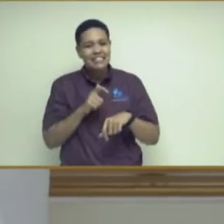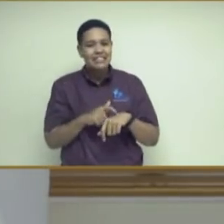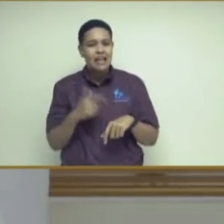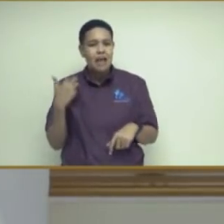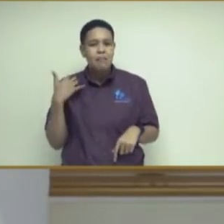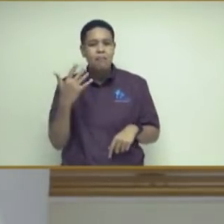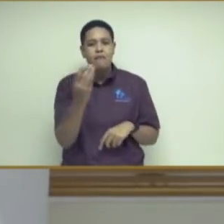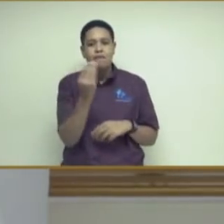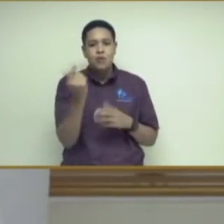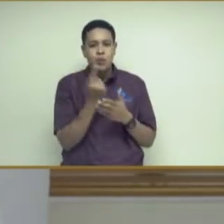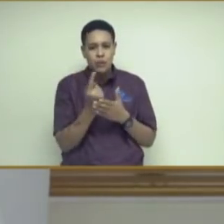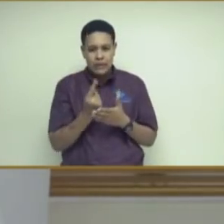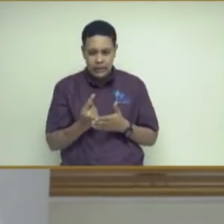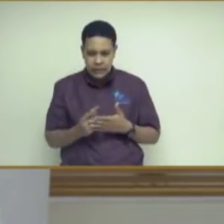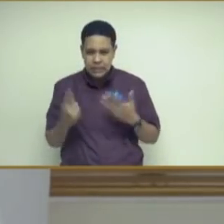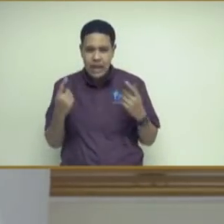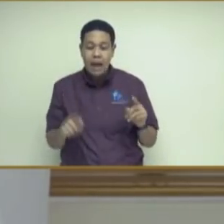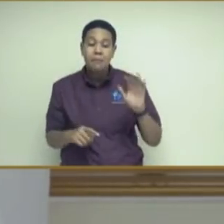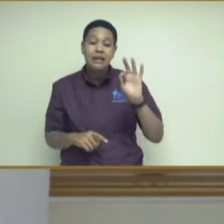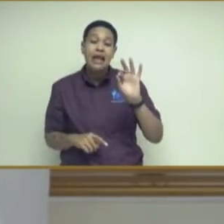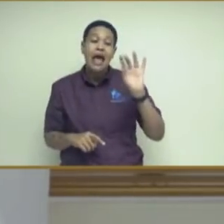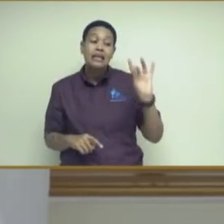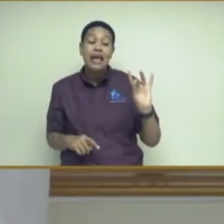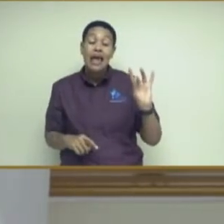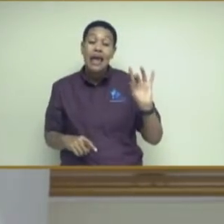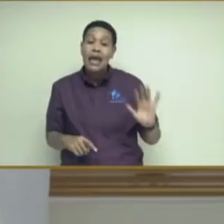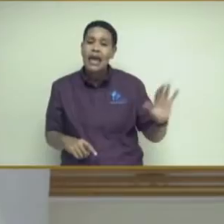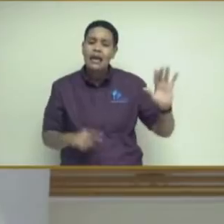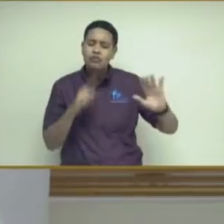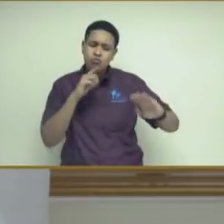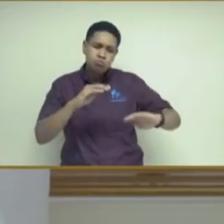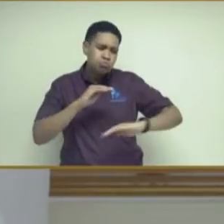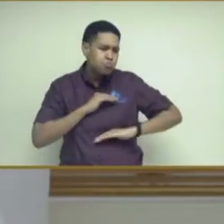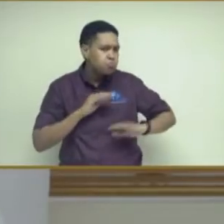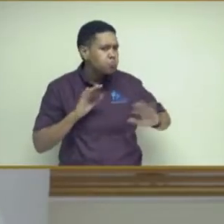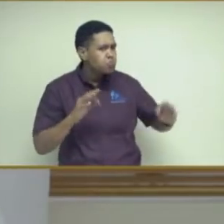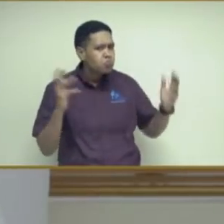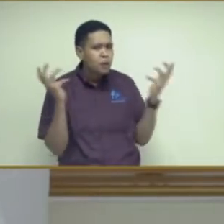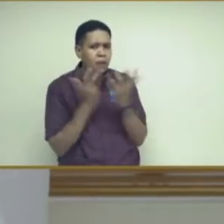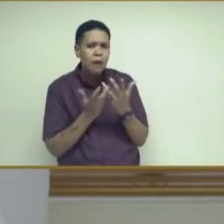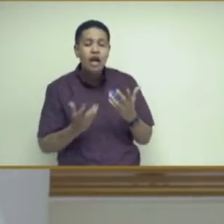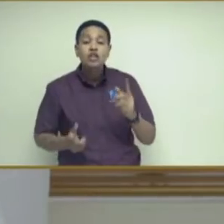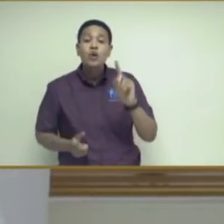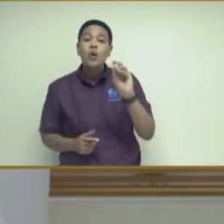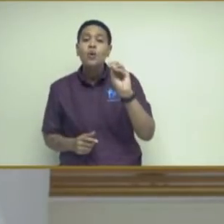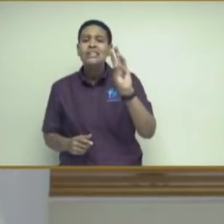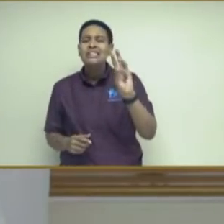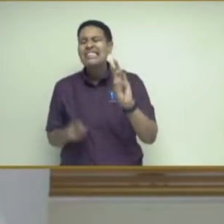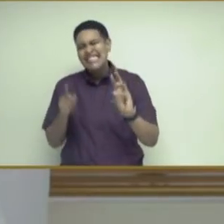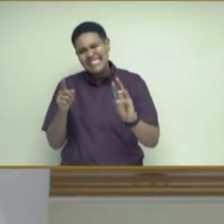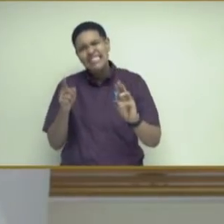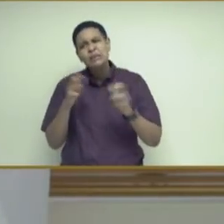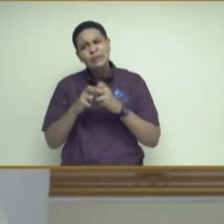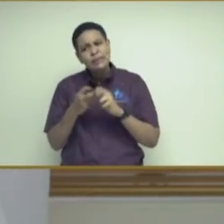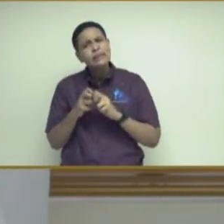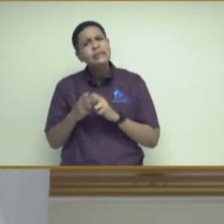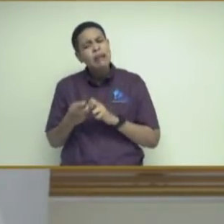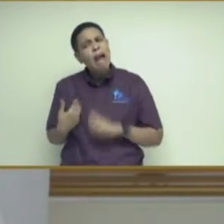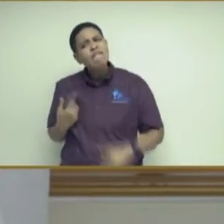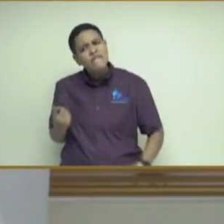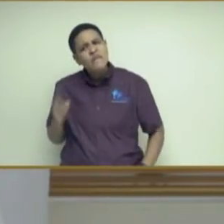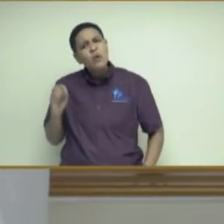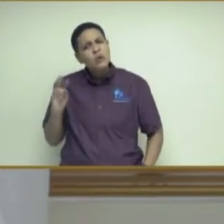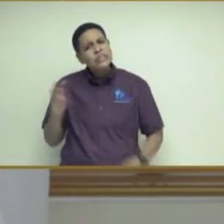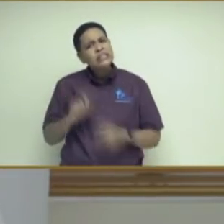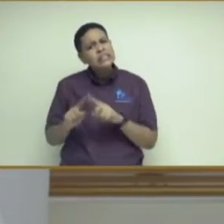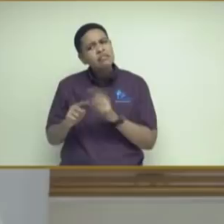number of weeks. 98 were satisfactory, 106 had issues, and we have given